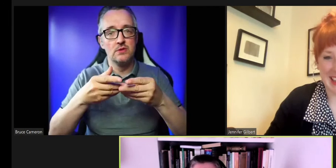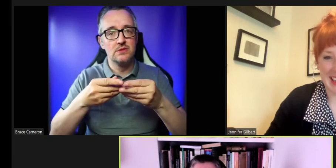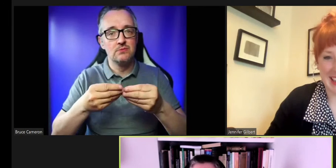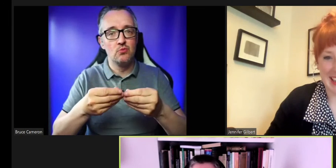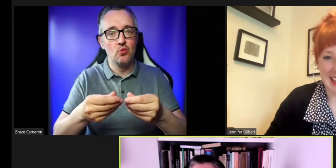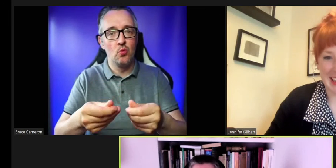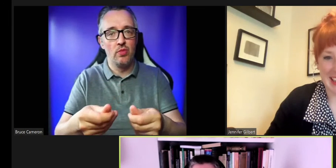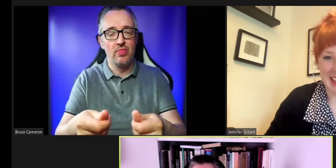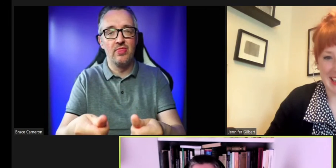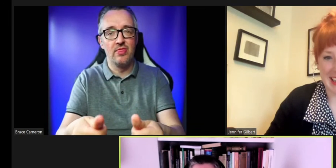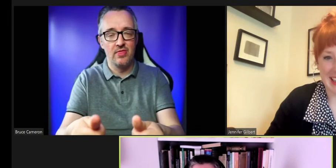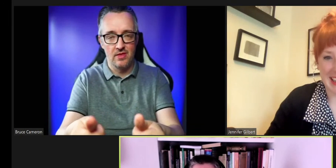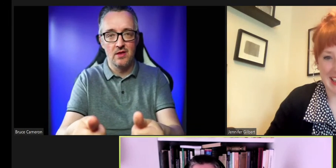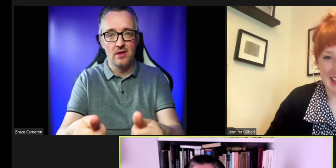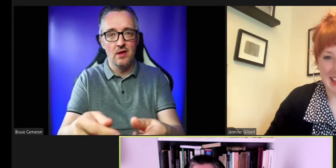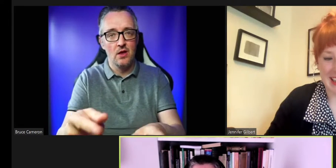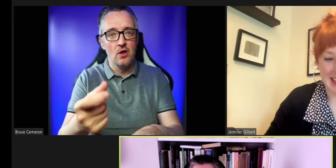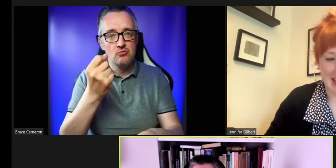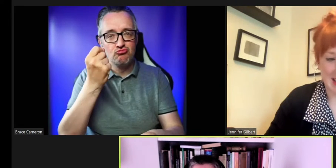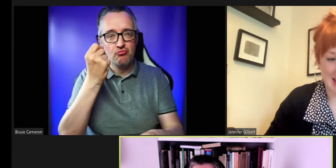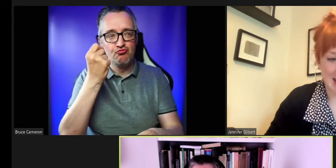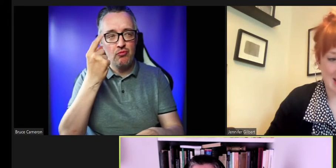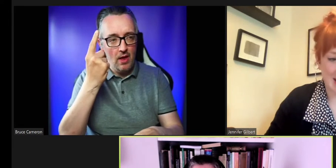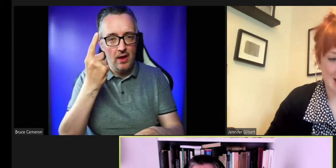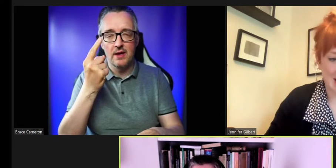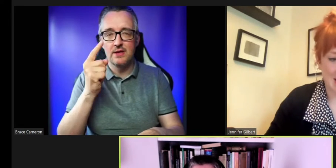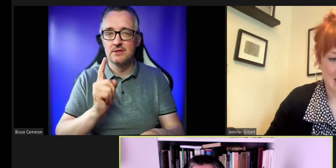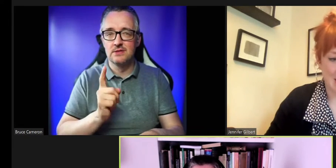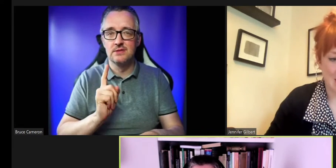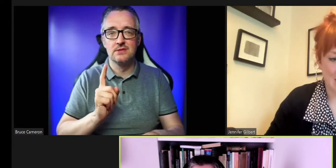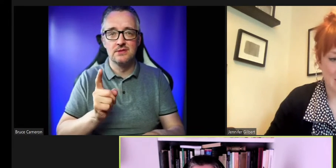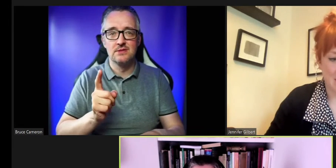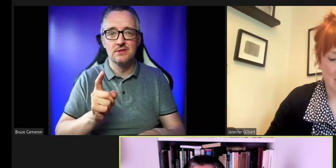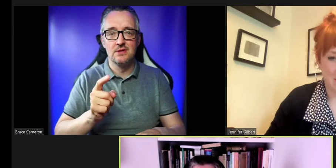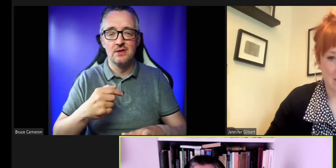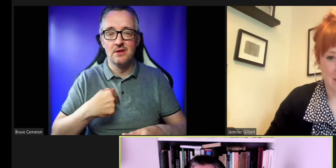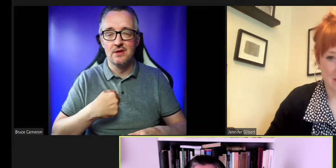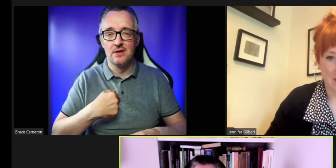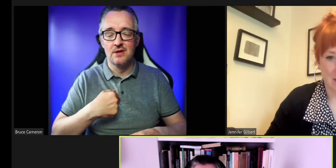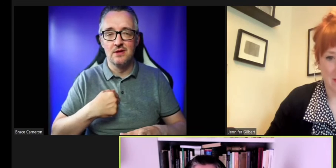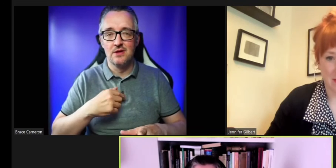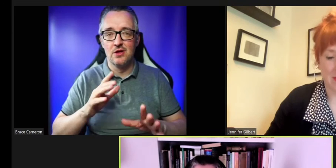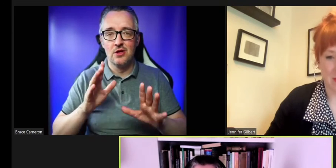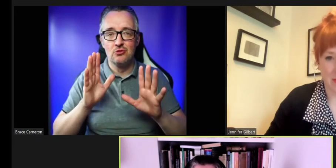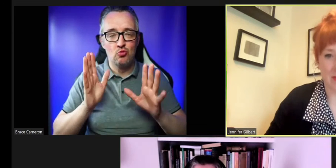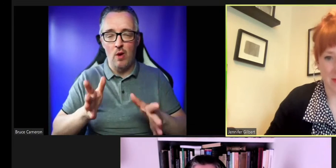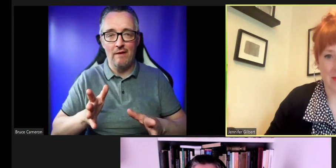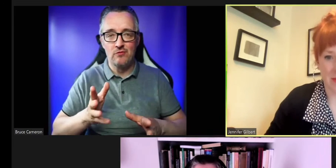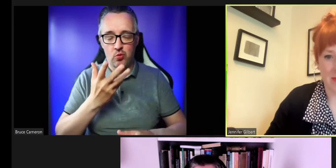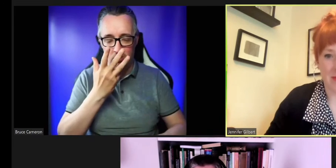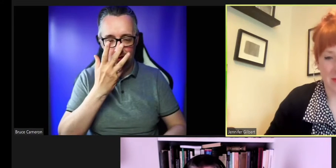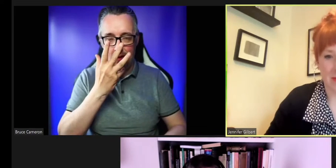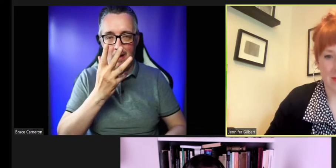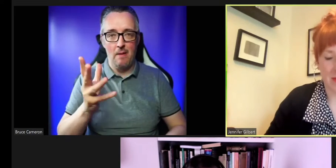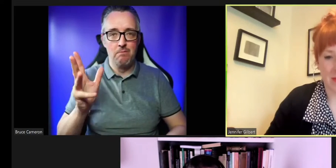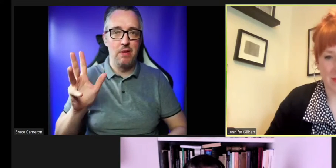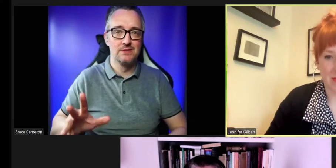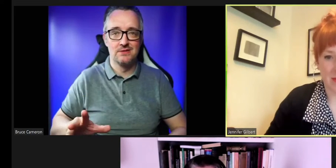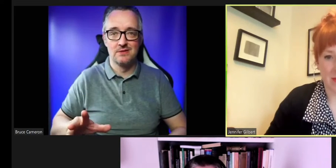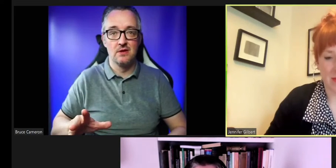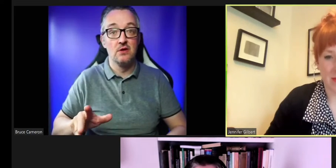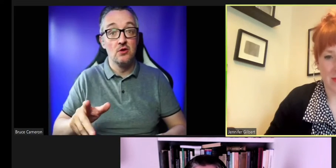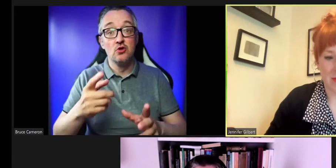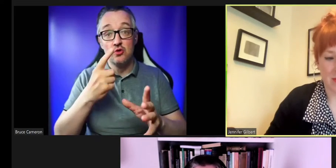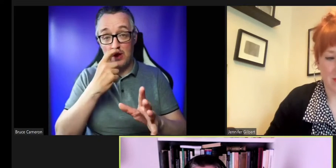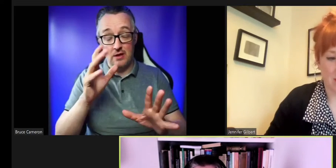becomes smoother, and you begin to learn as well that a lot of the time you don't need to unmask. Mm. A lot of the time this can be a